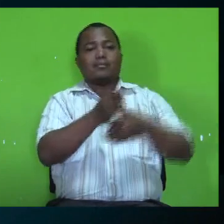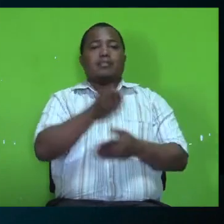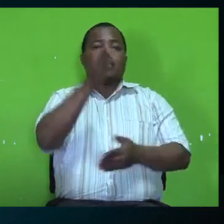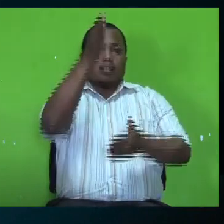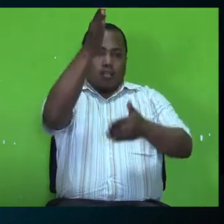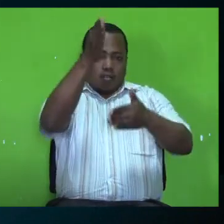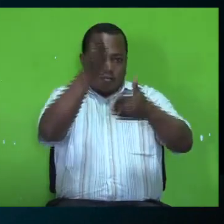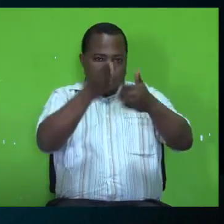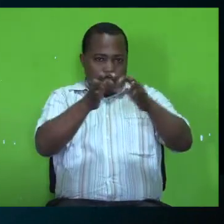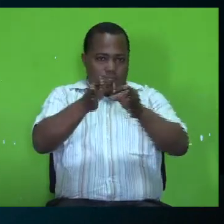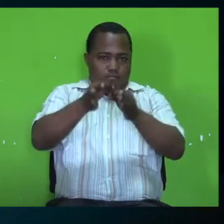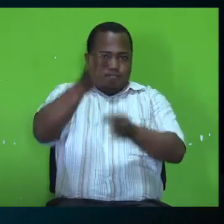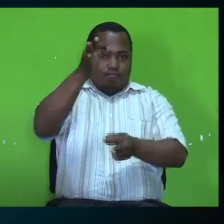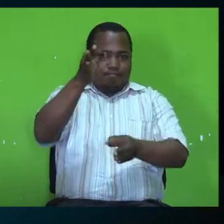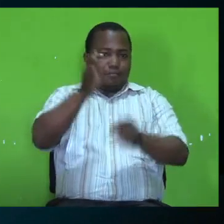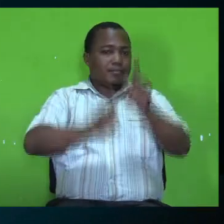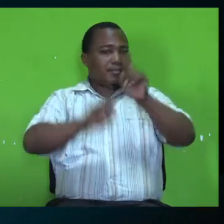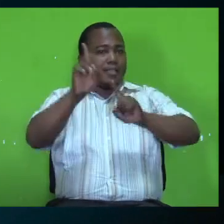the plants.